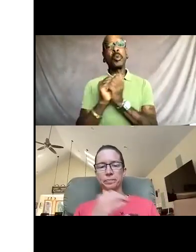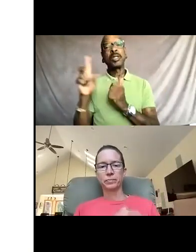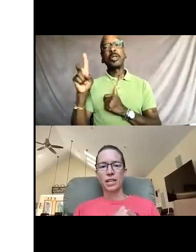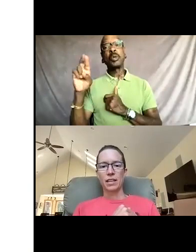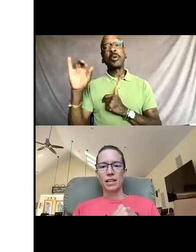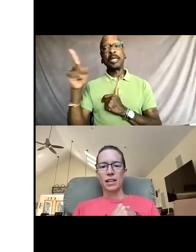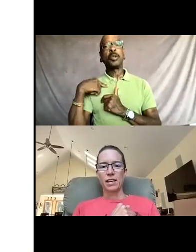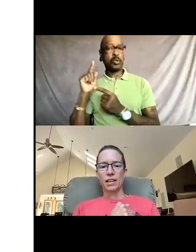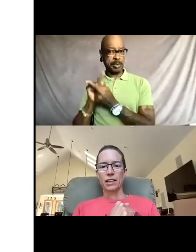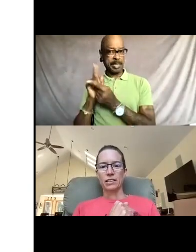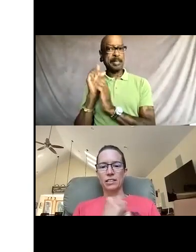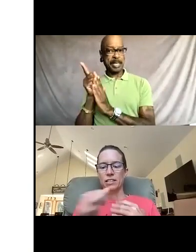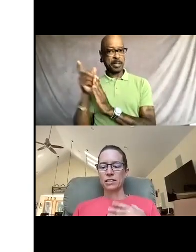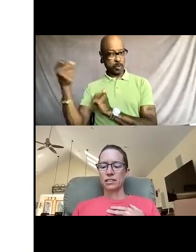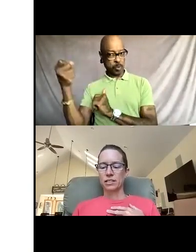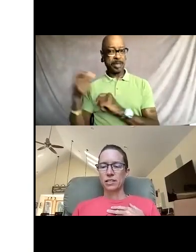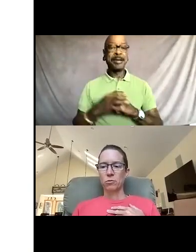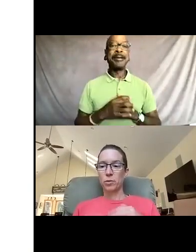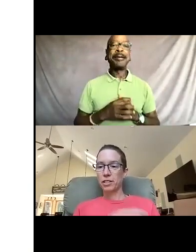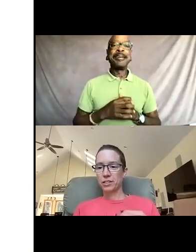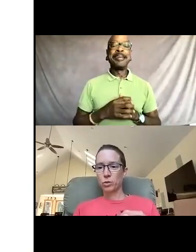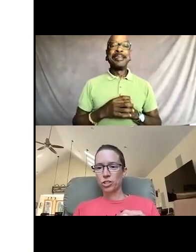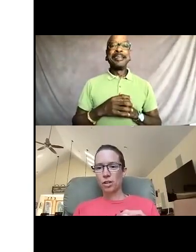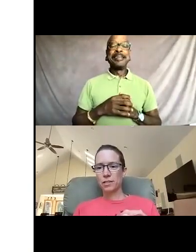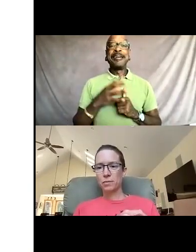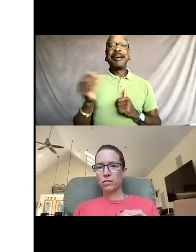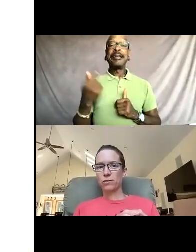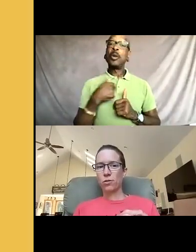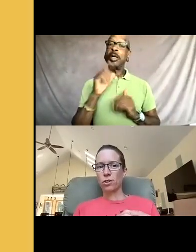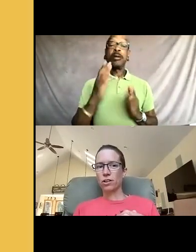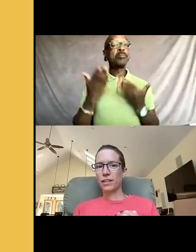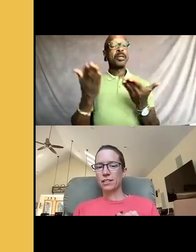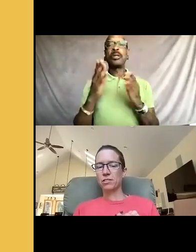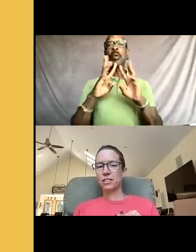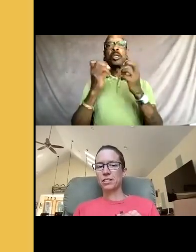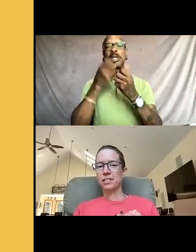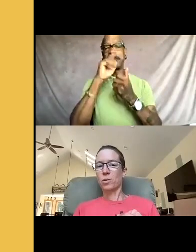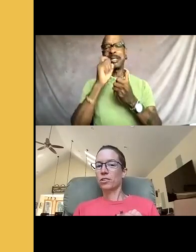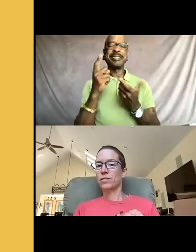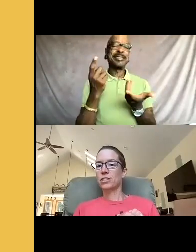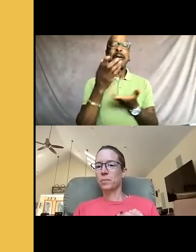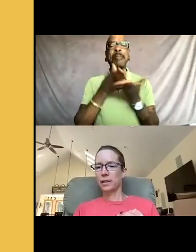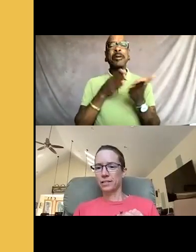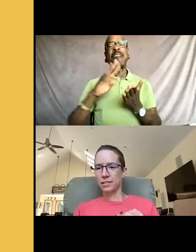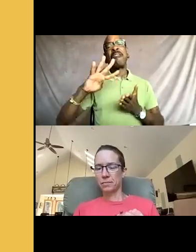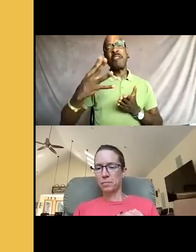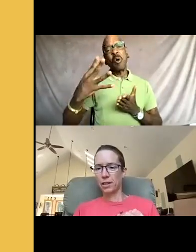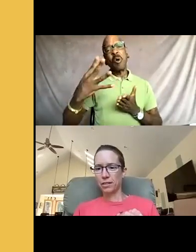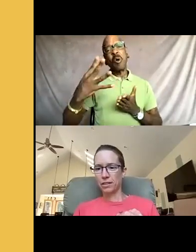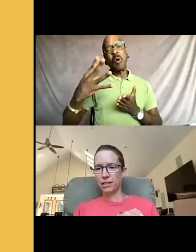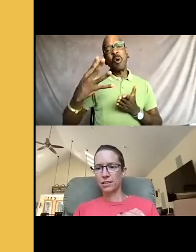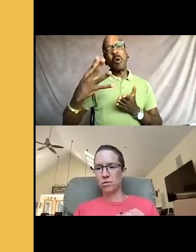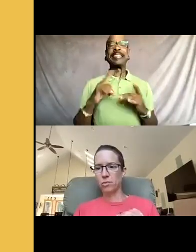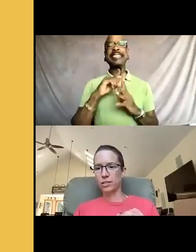moment. And we're putting on this workshop as part of a 4-event series as part of Interdependence